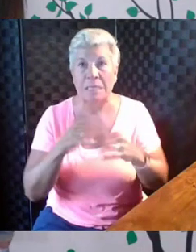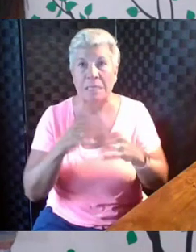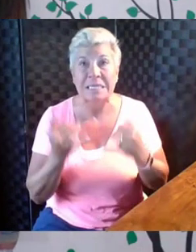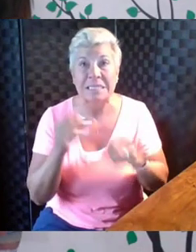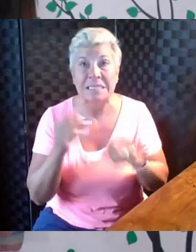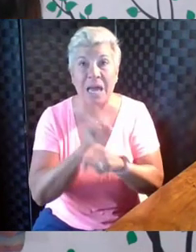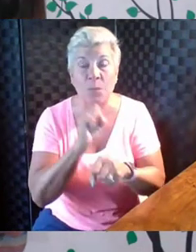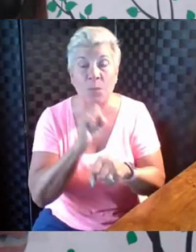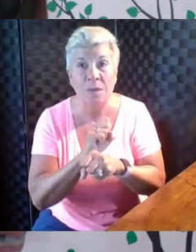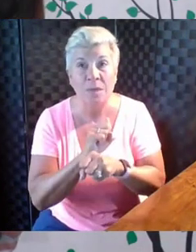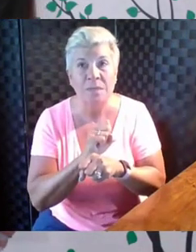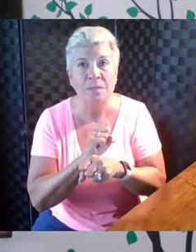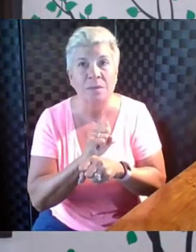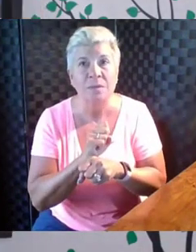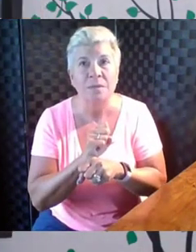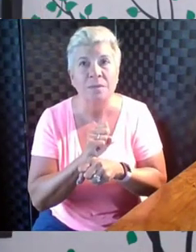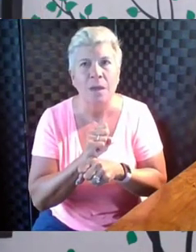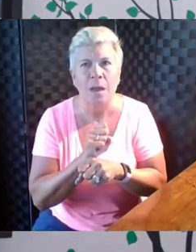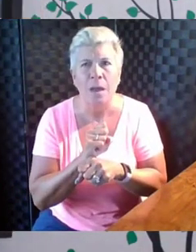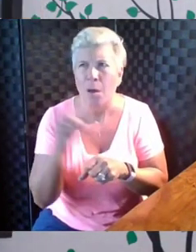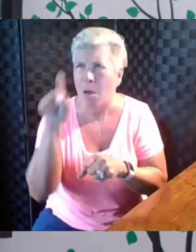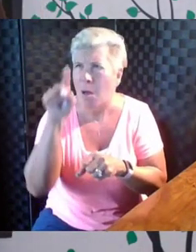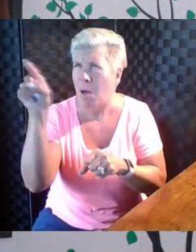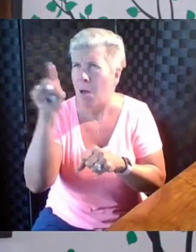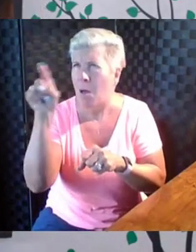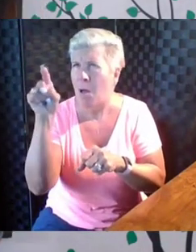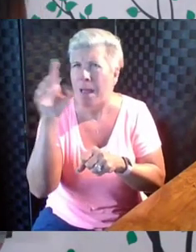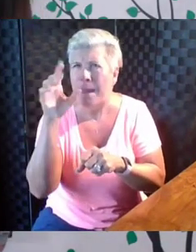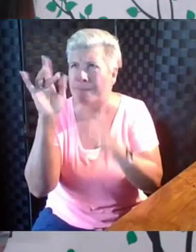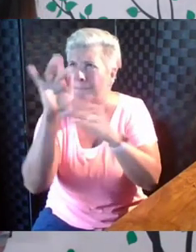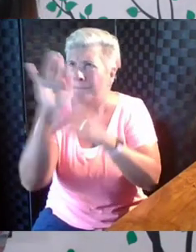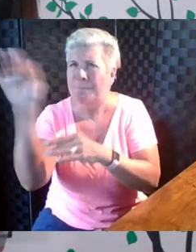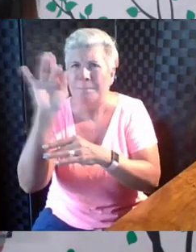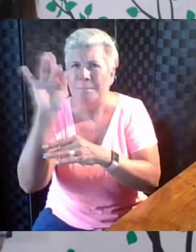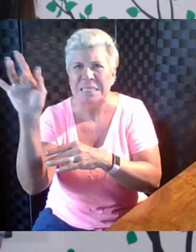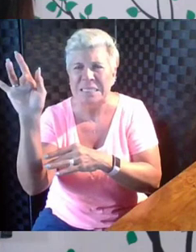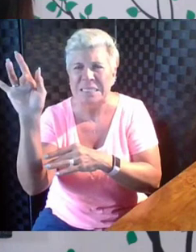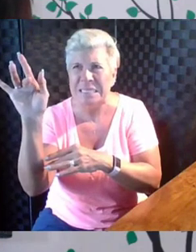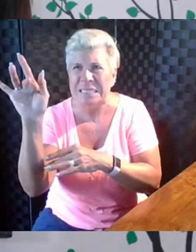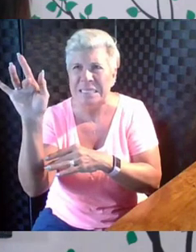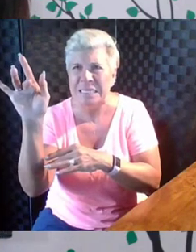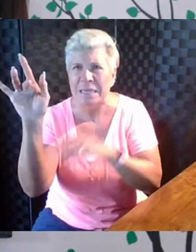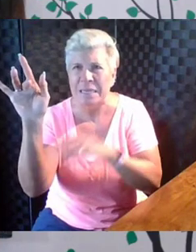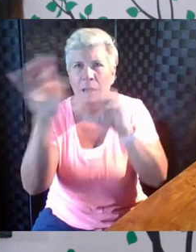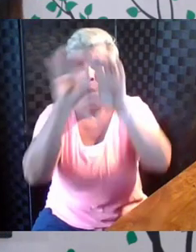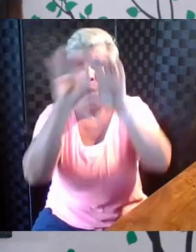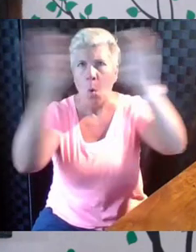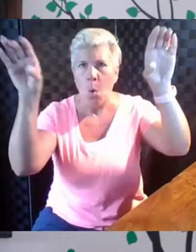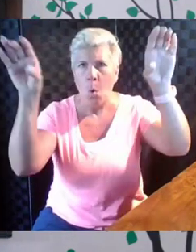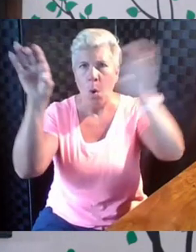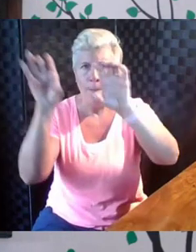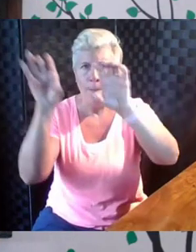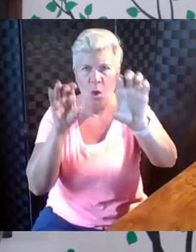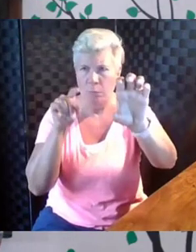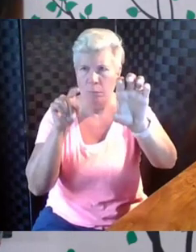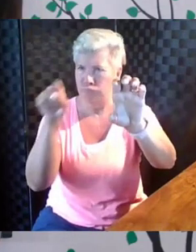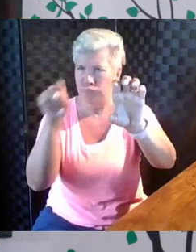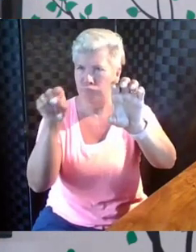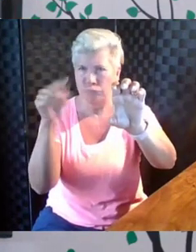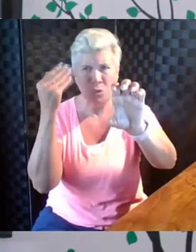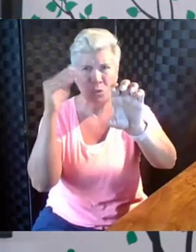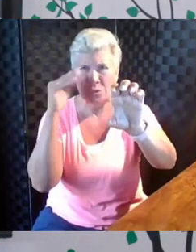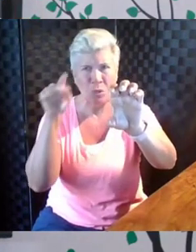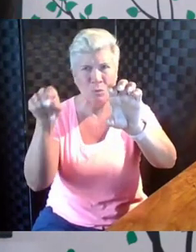to be working on some what we call missing part problems. This bar model has a whole and it has a part, but